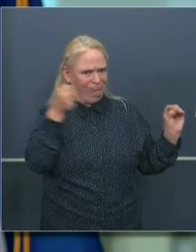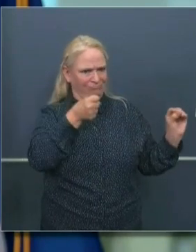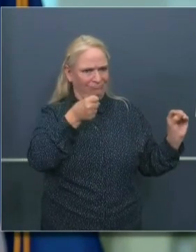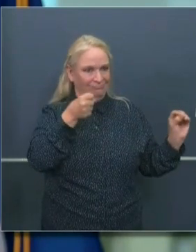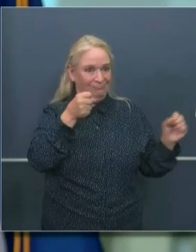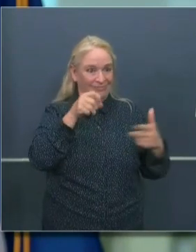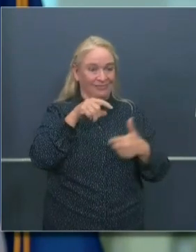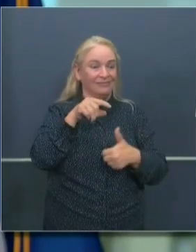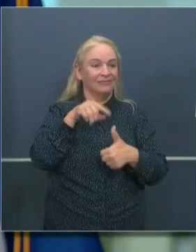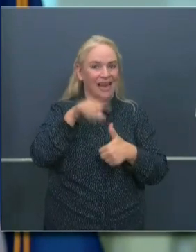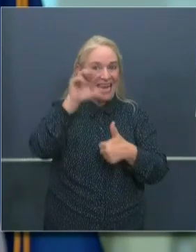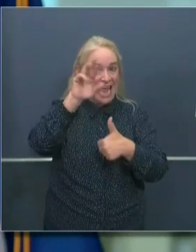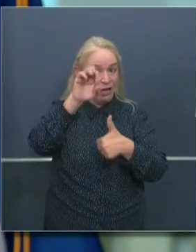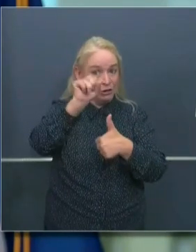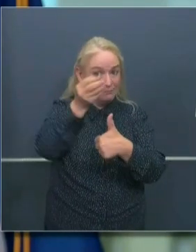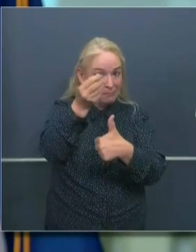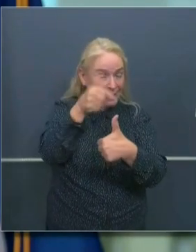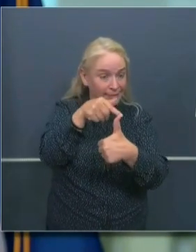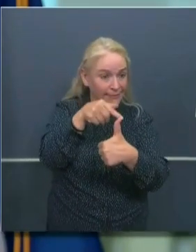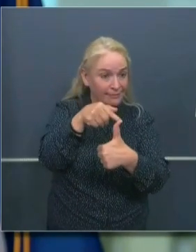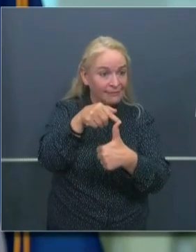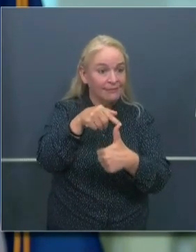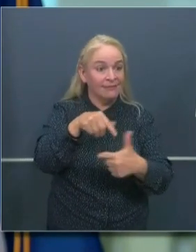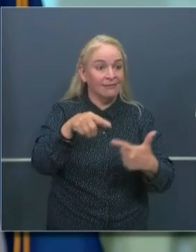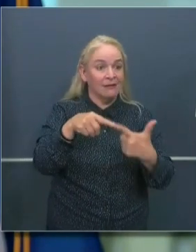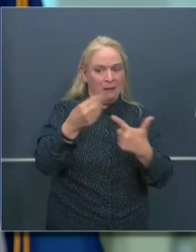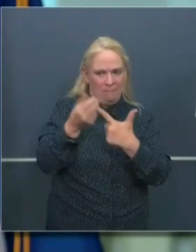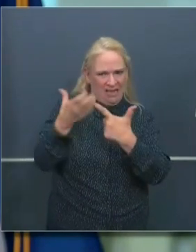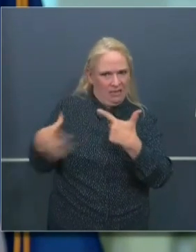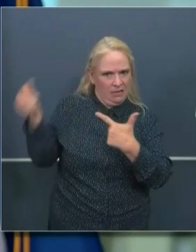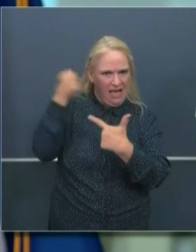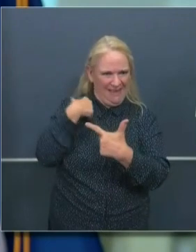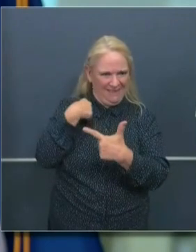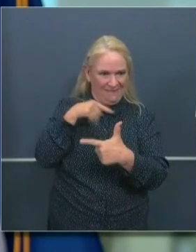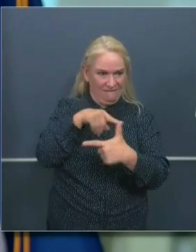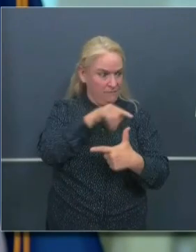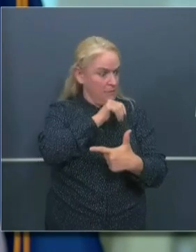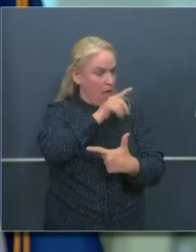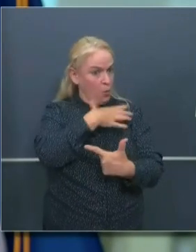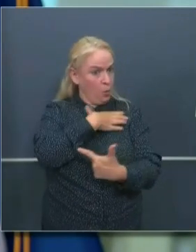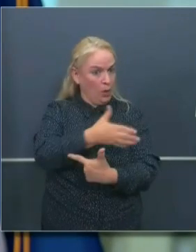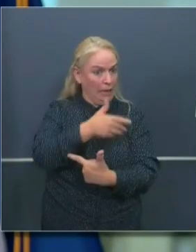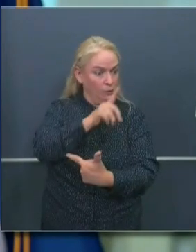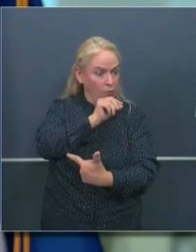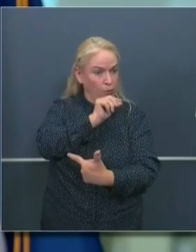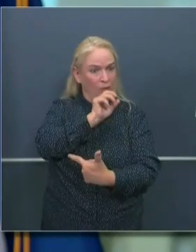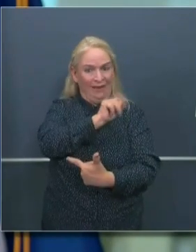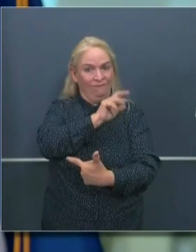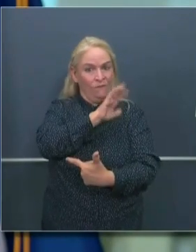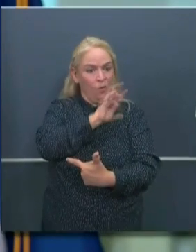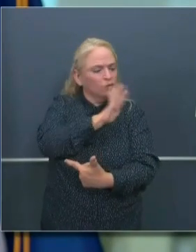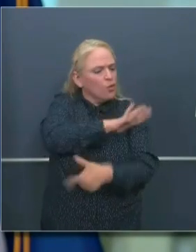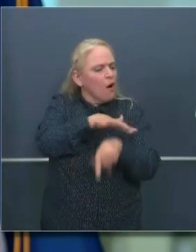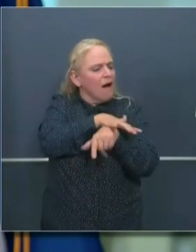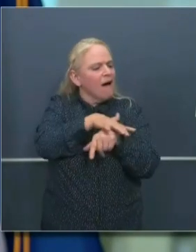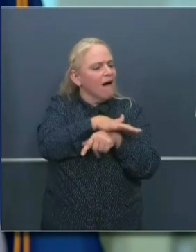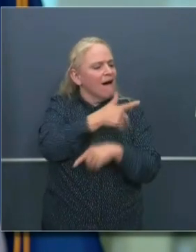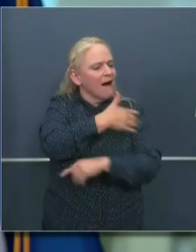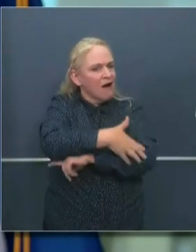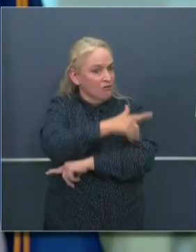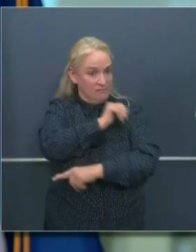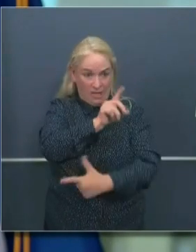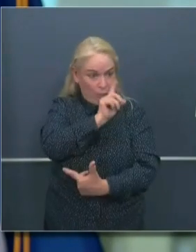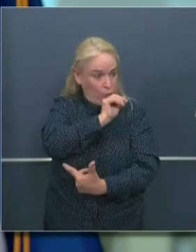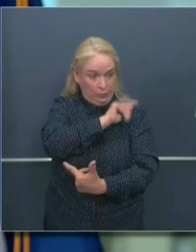to counties that are unwilling to enforce their local health officers' mandates. We have